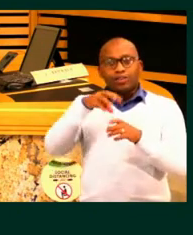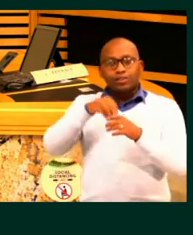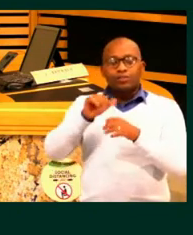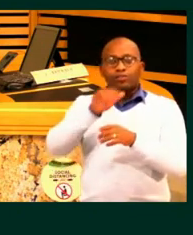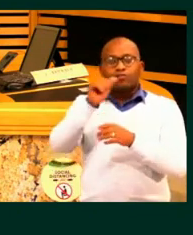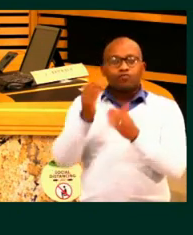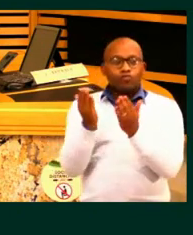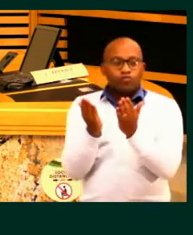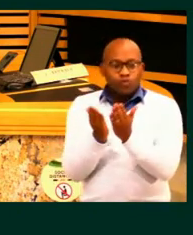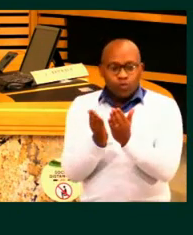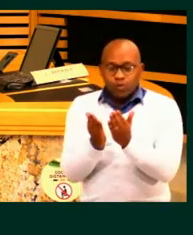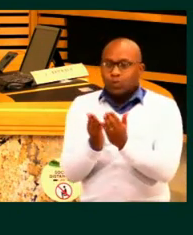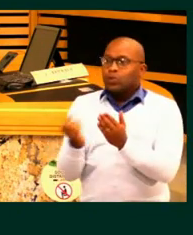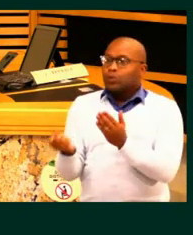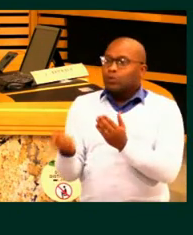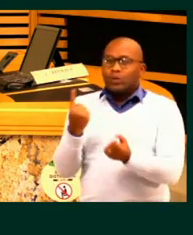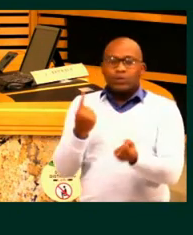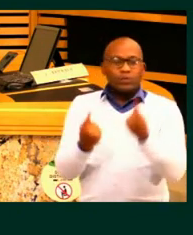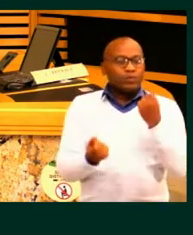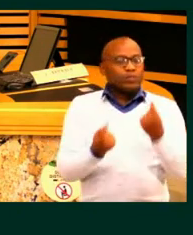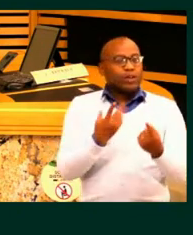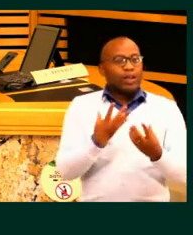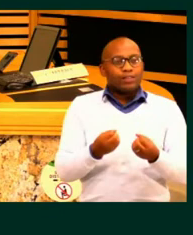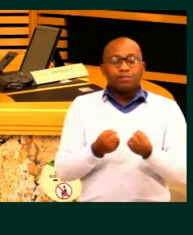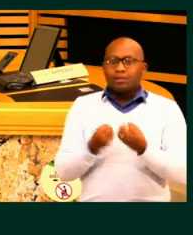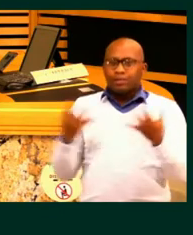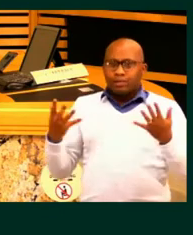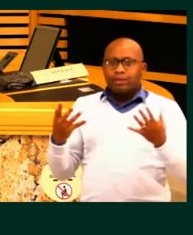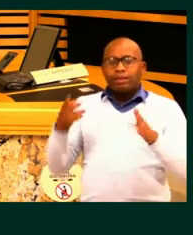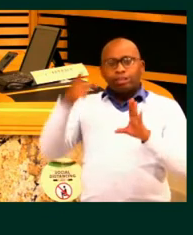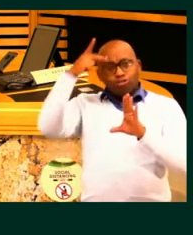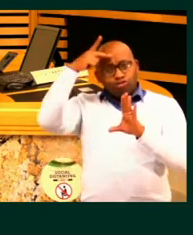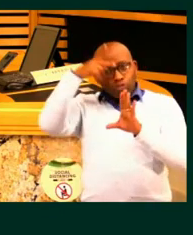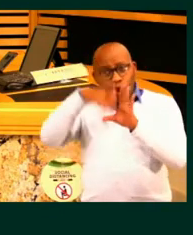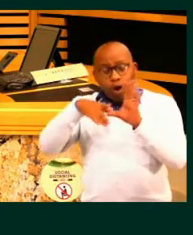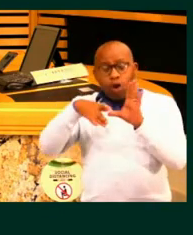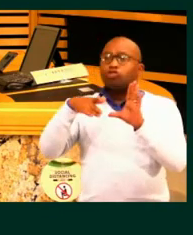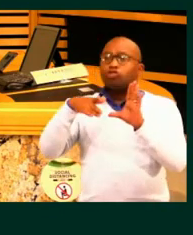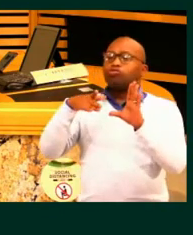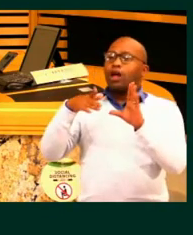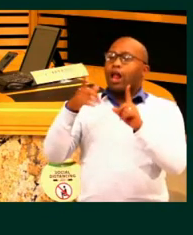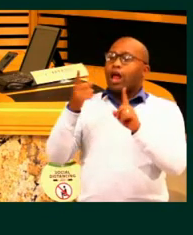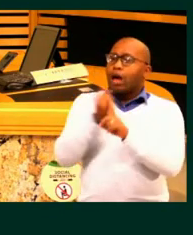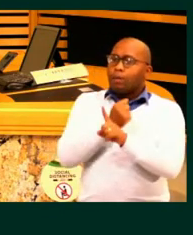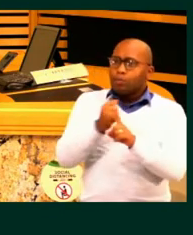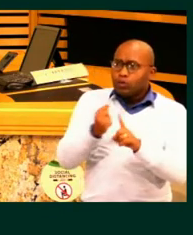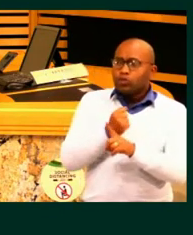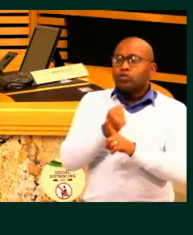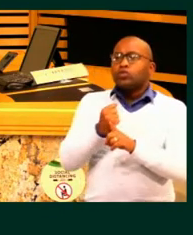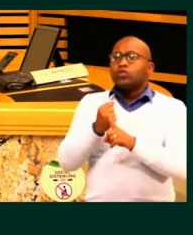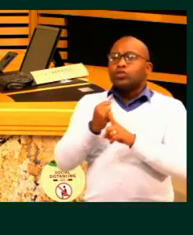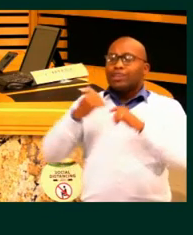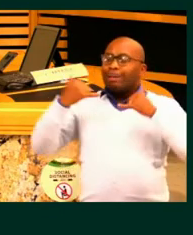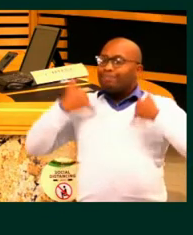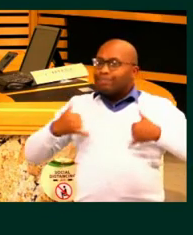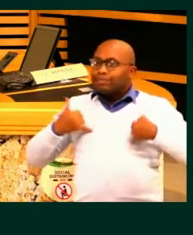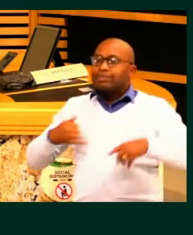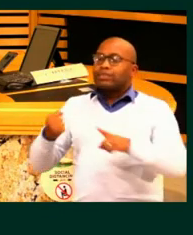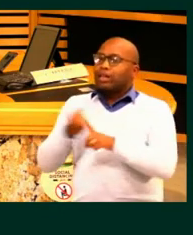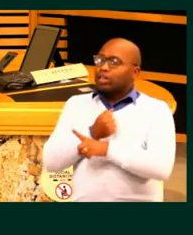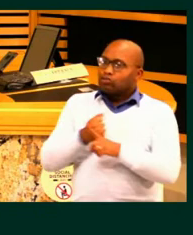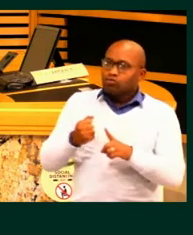includes threats of violence psychological abuse robbery physical assaults gang